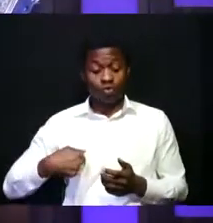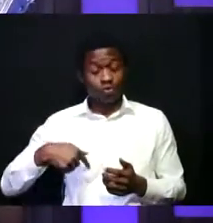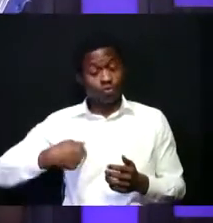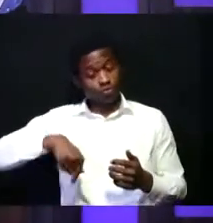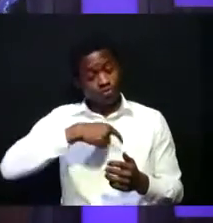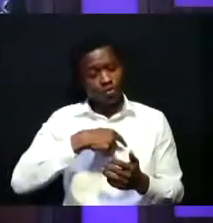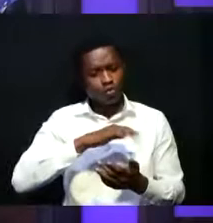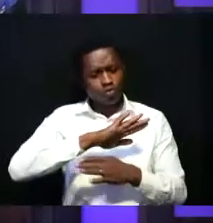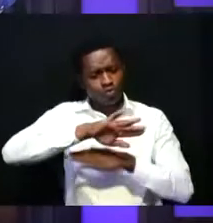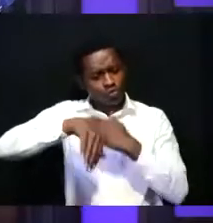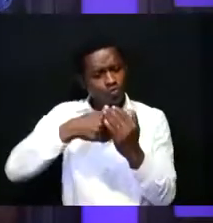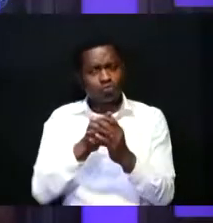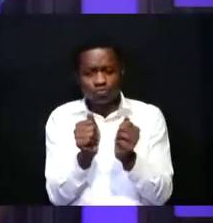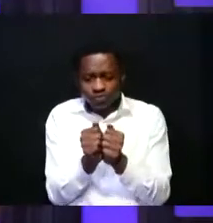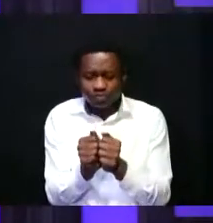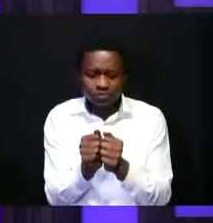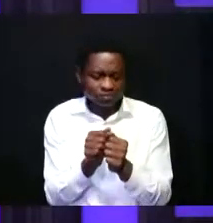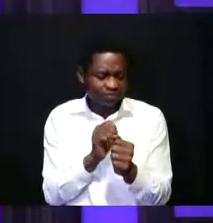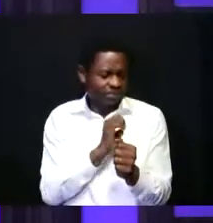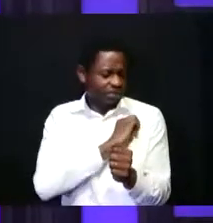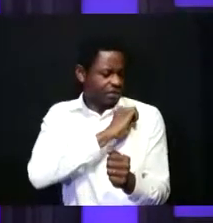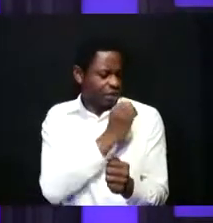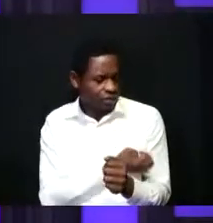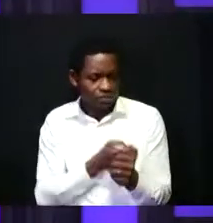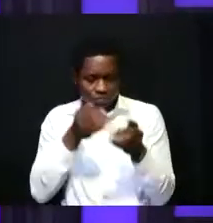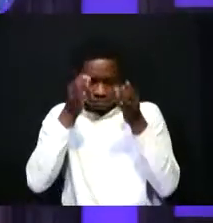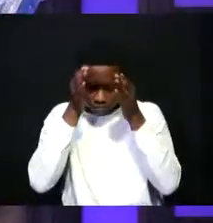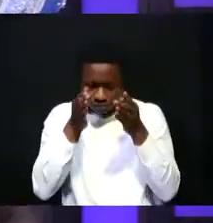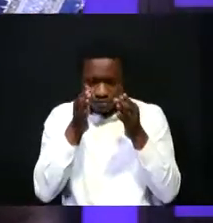our attention, offer worship unto the King of Kings.